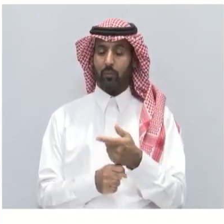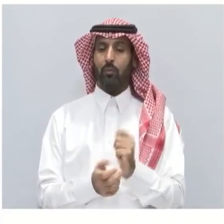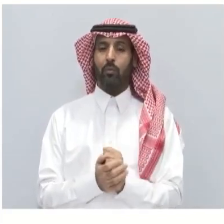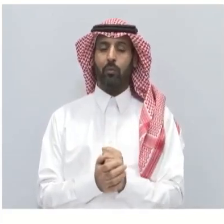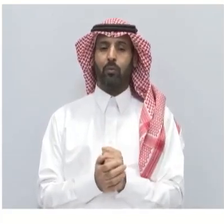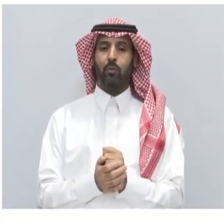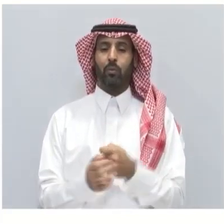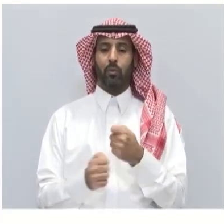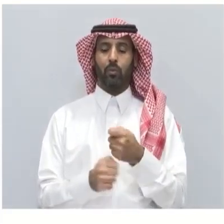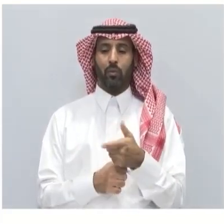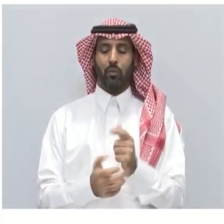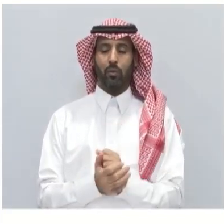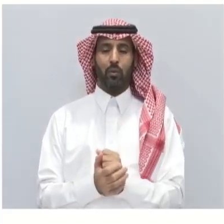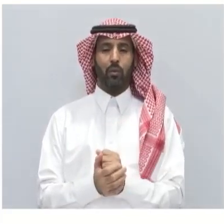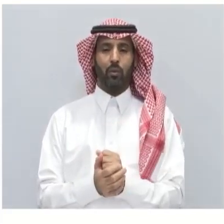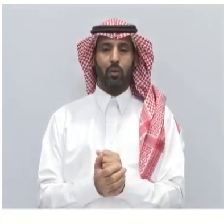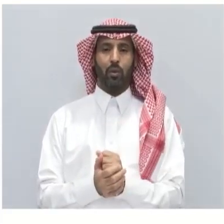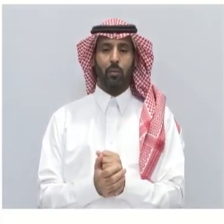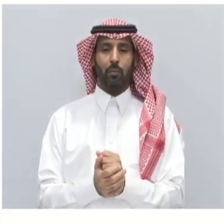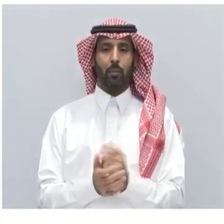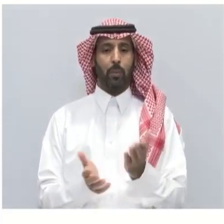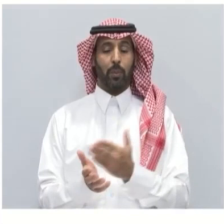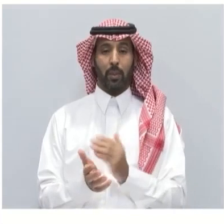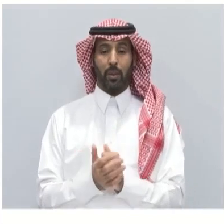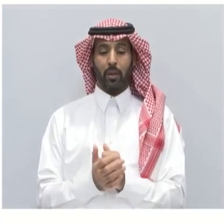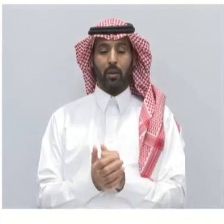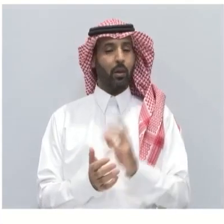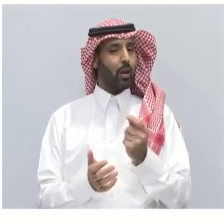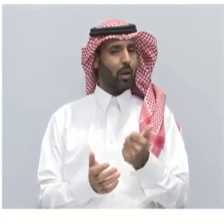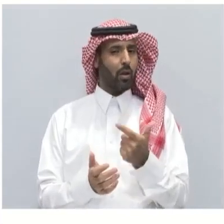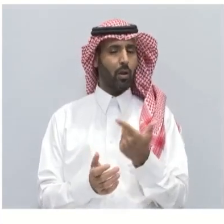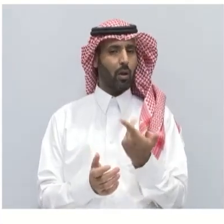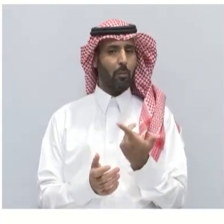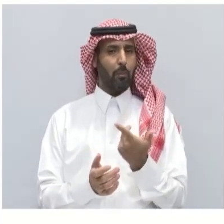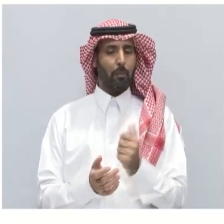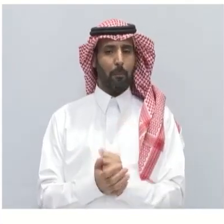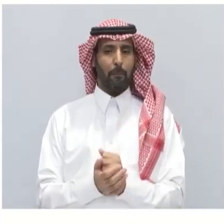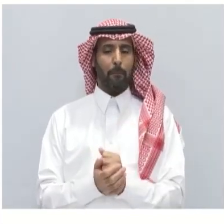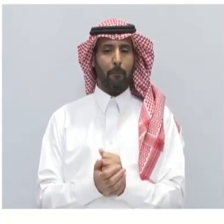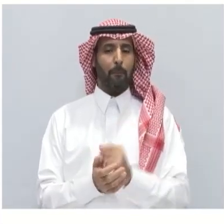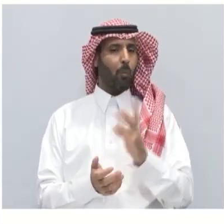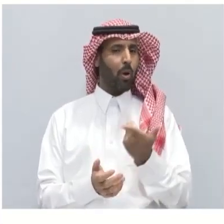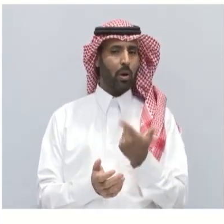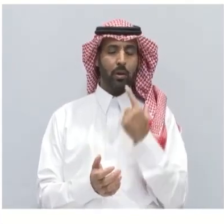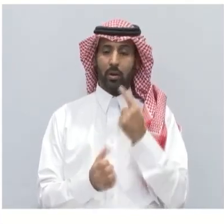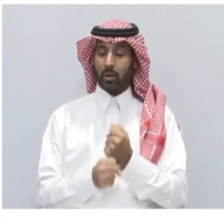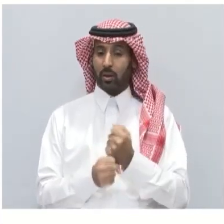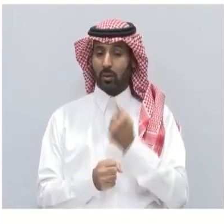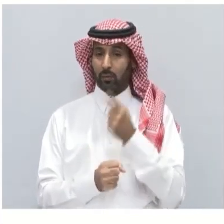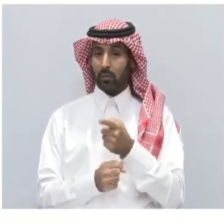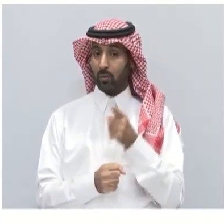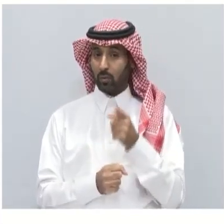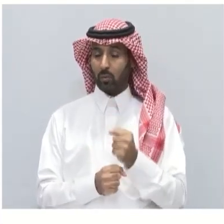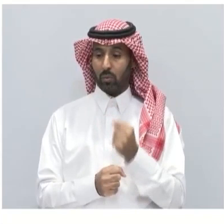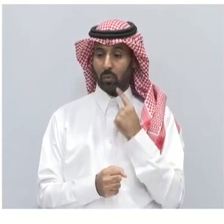much money you want to make? Very good. How much money do you want to make? What kind of job